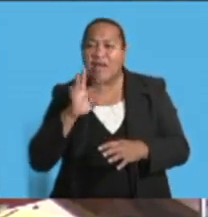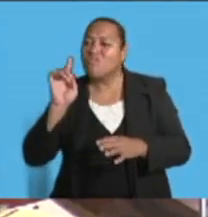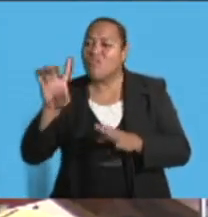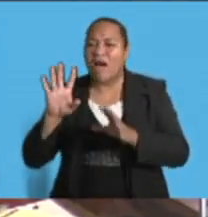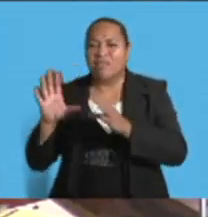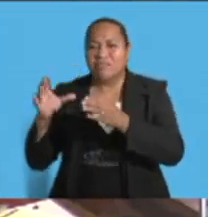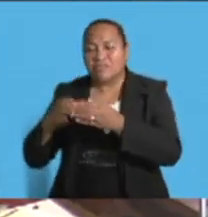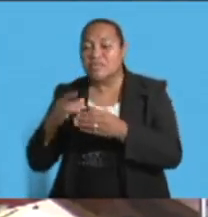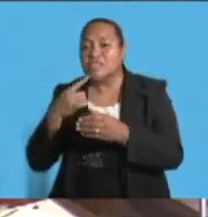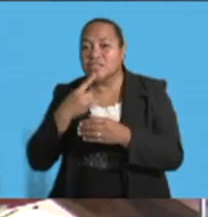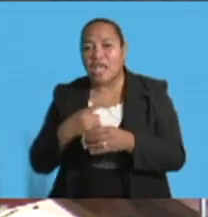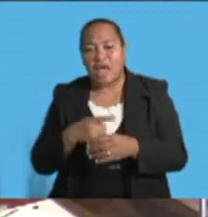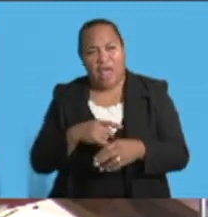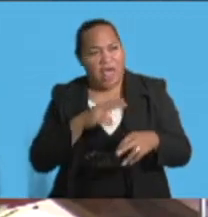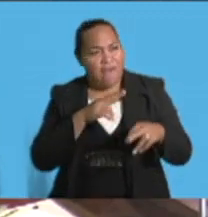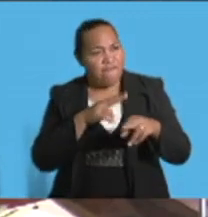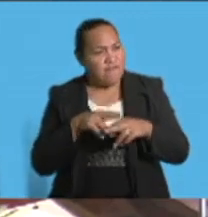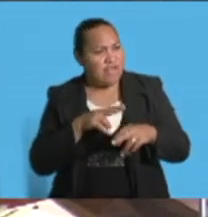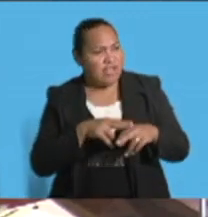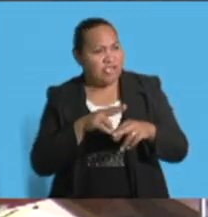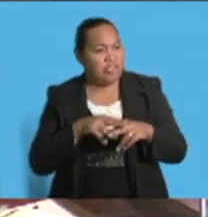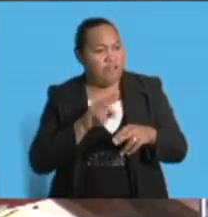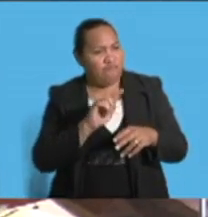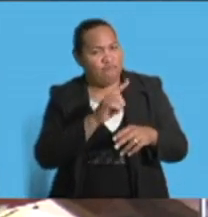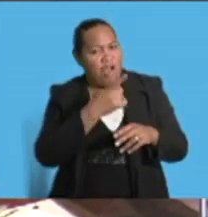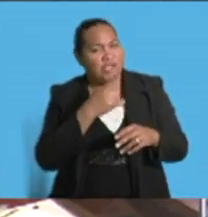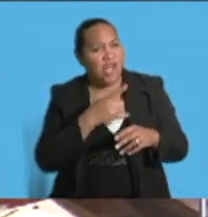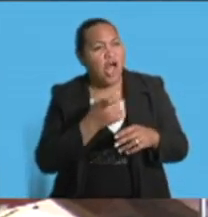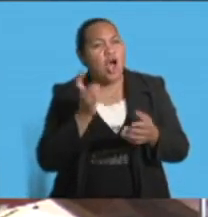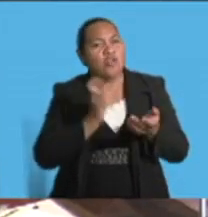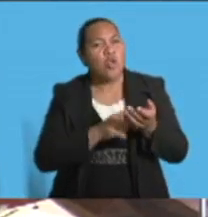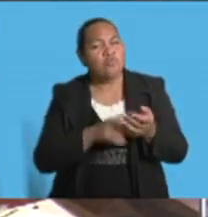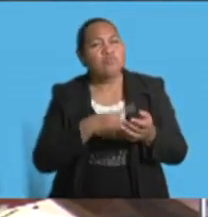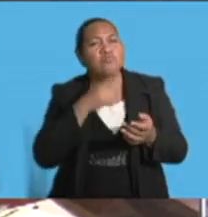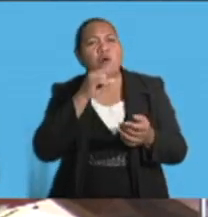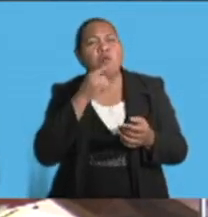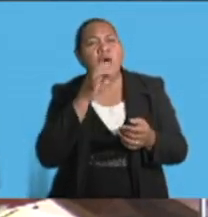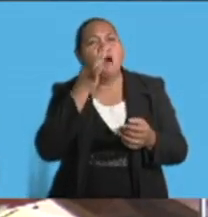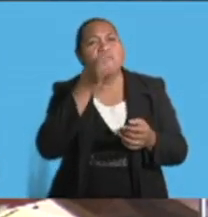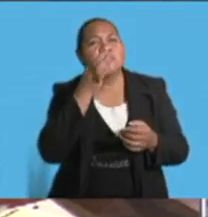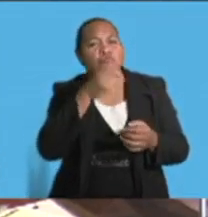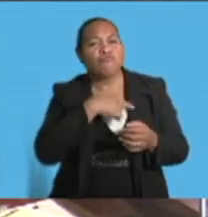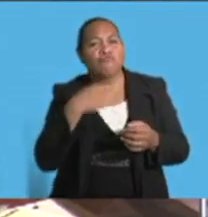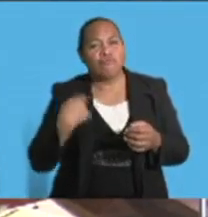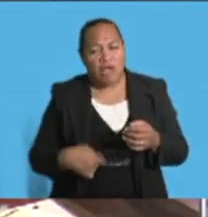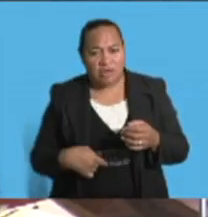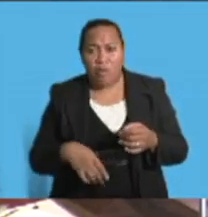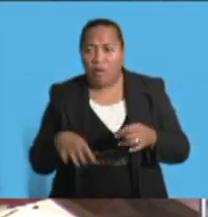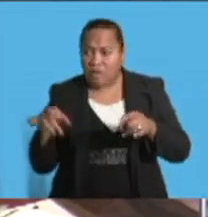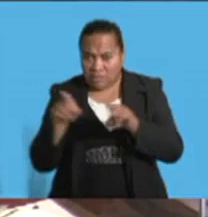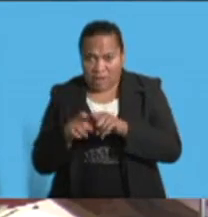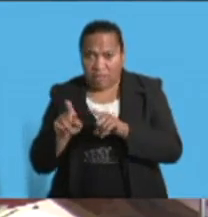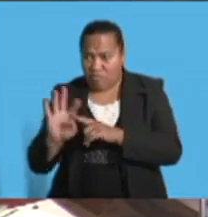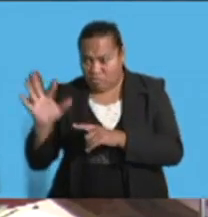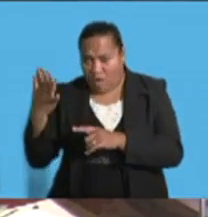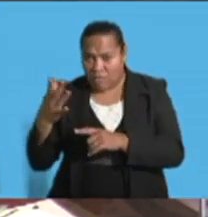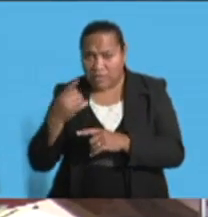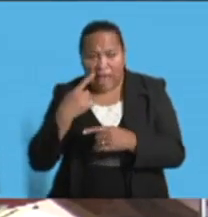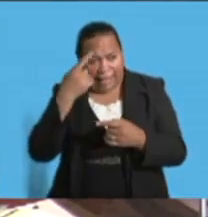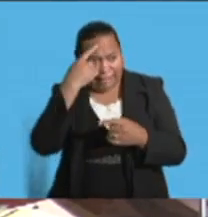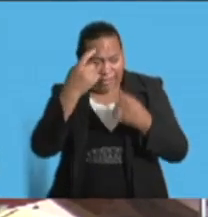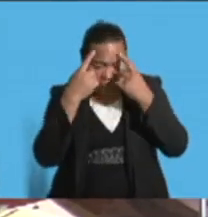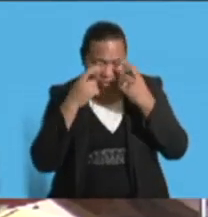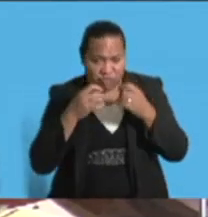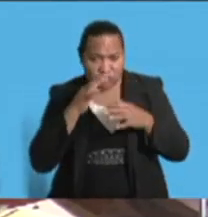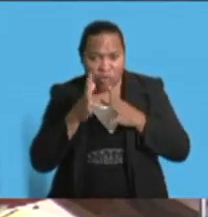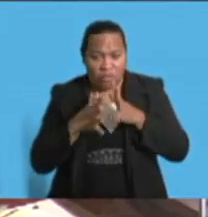that Fiji has taken so much loan from China that Fiji will be sold to China. The same person who spread this rumor happens to be